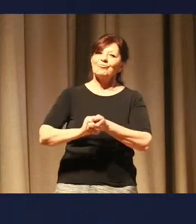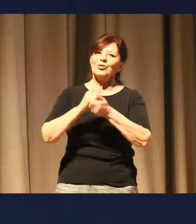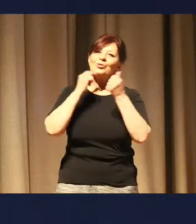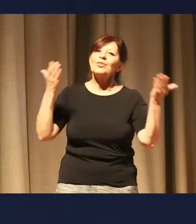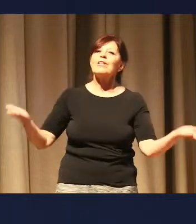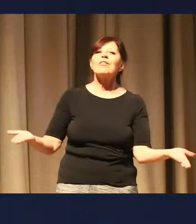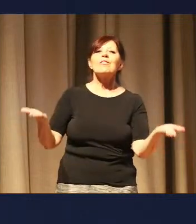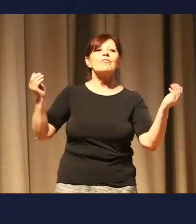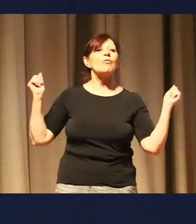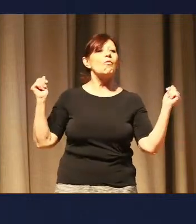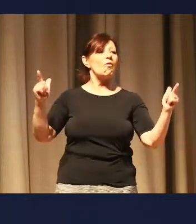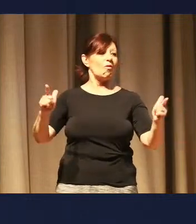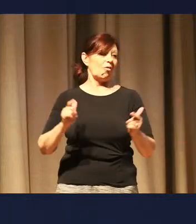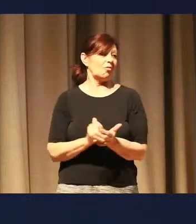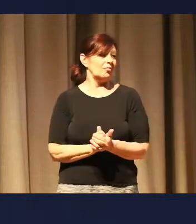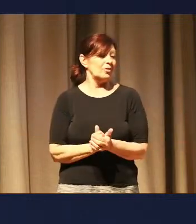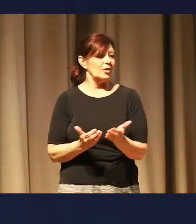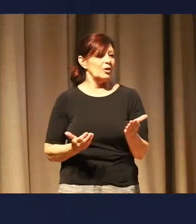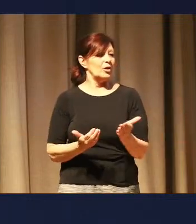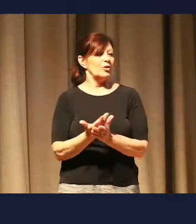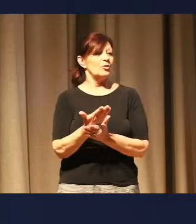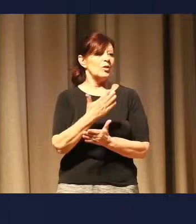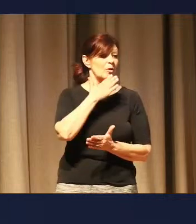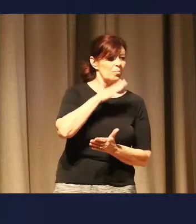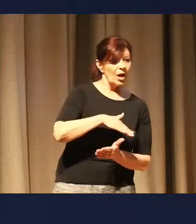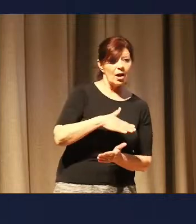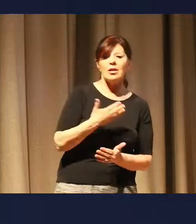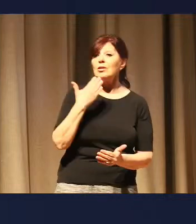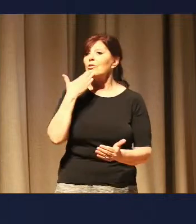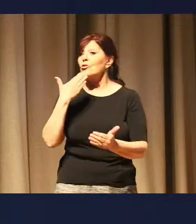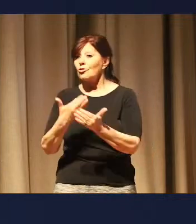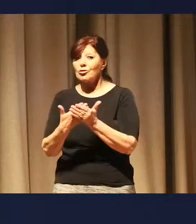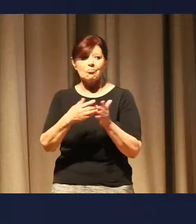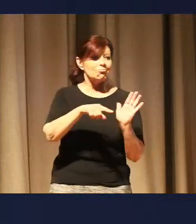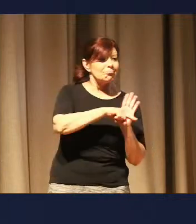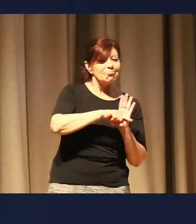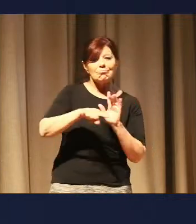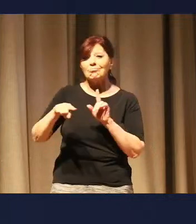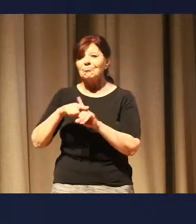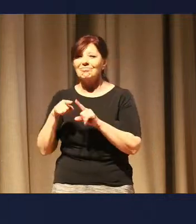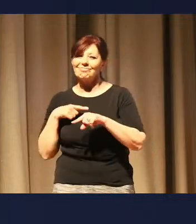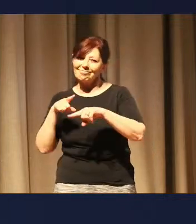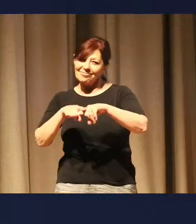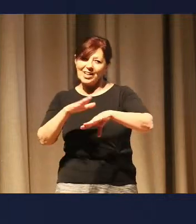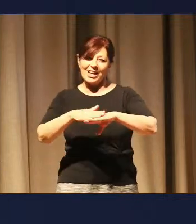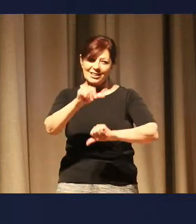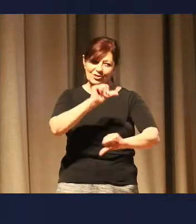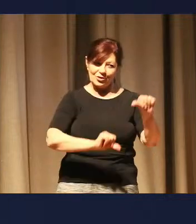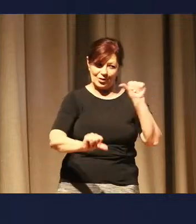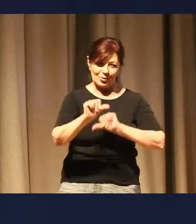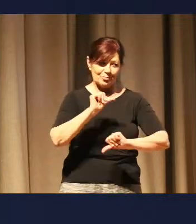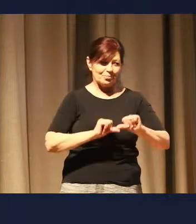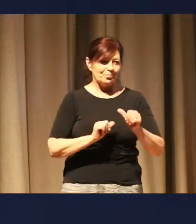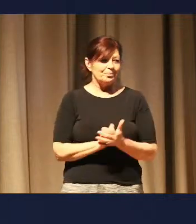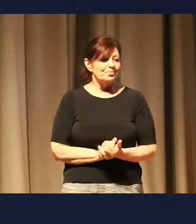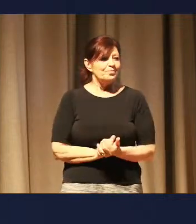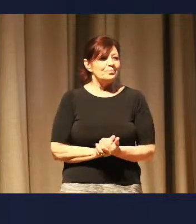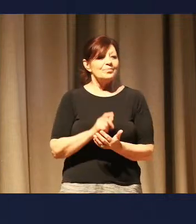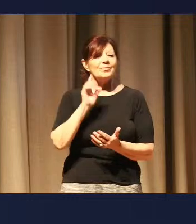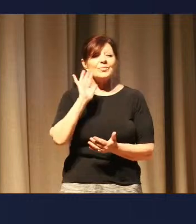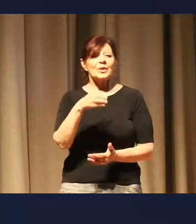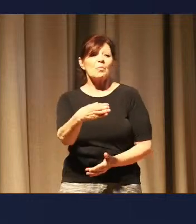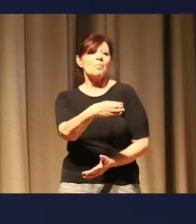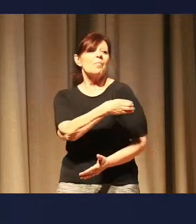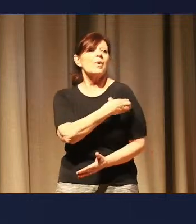lift all. Through the bad and the good, we can count on each other. It's the power